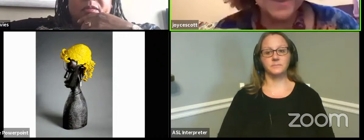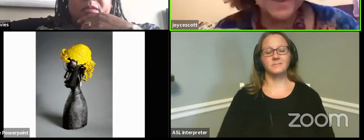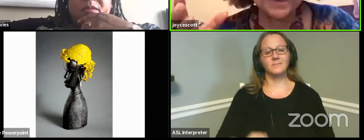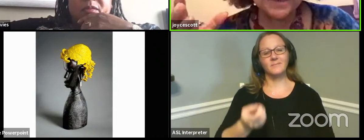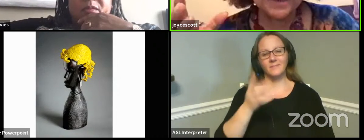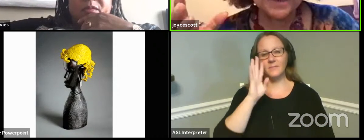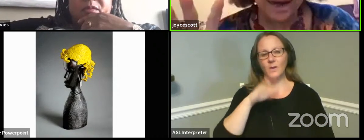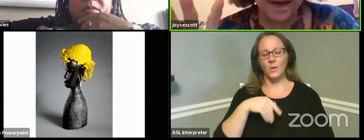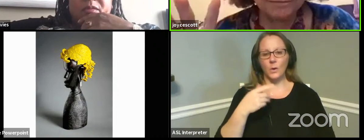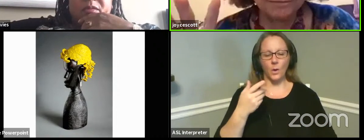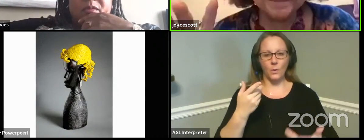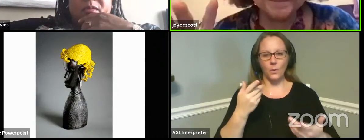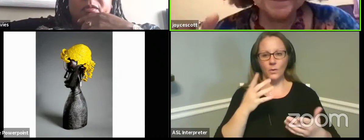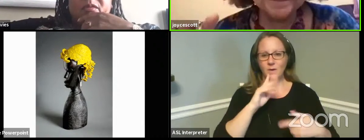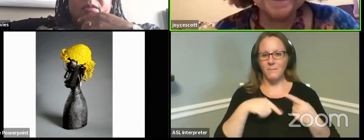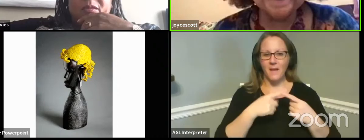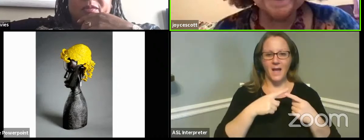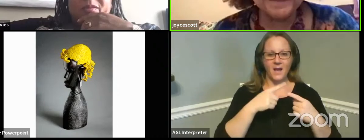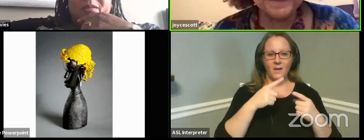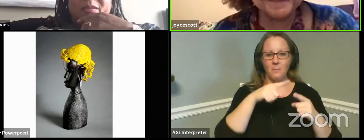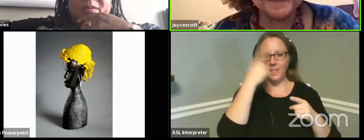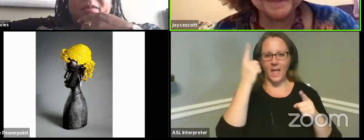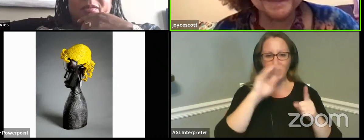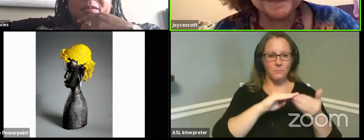about us and hair.